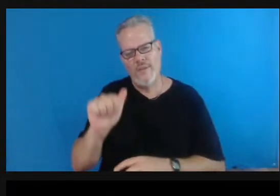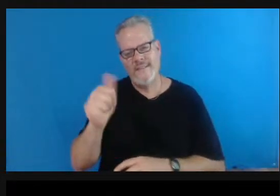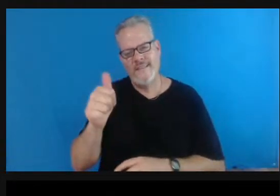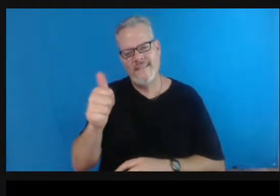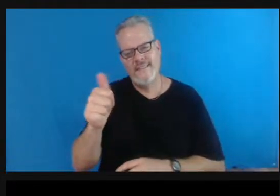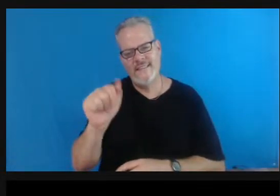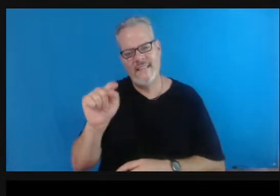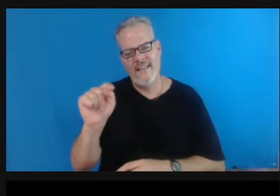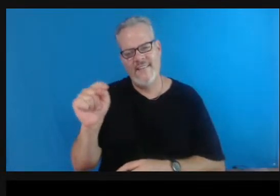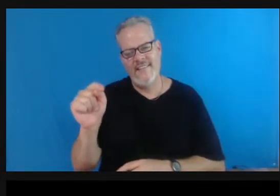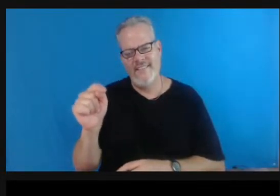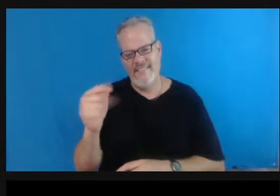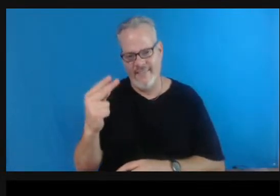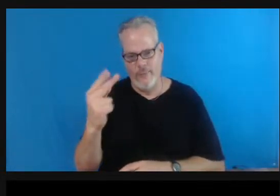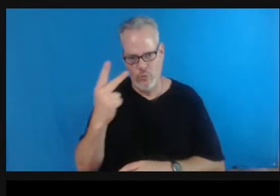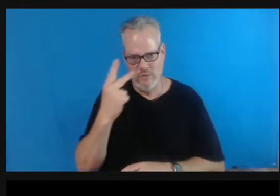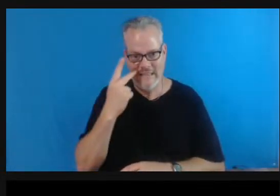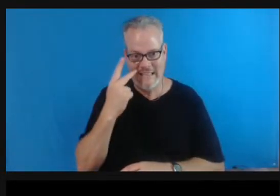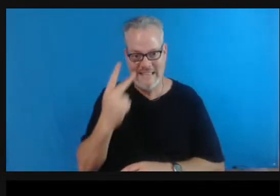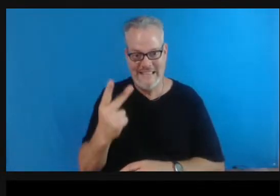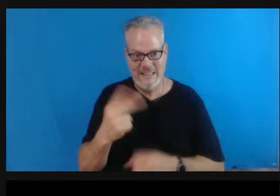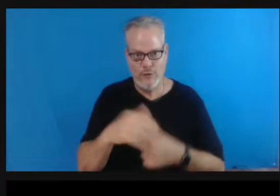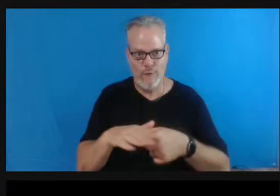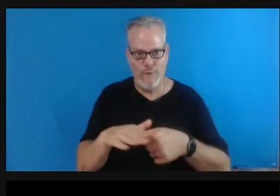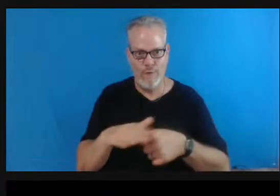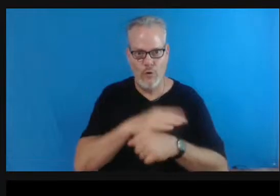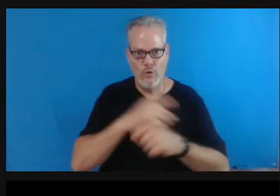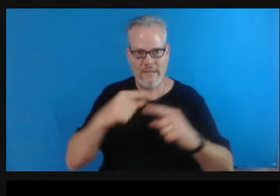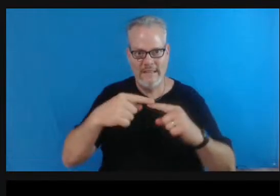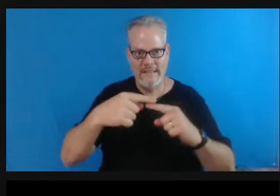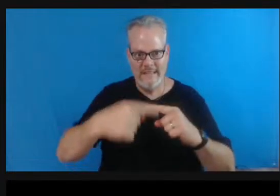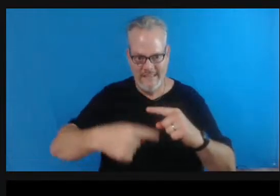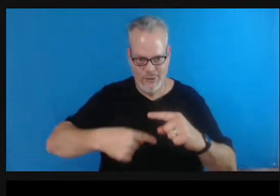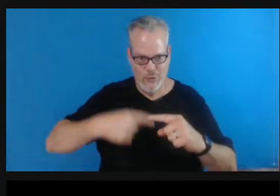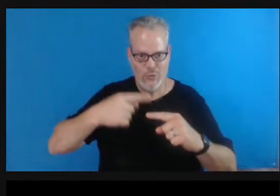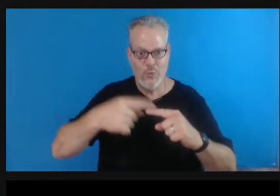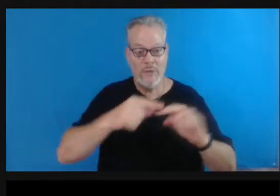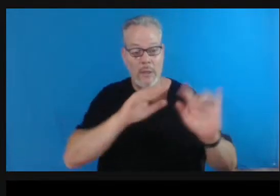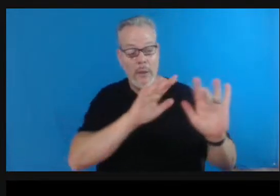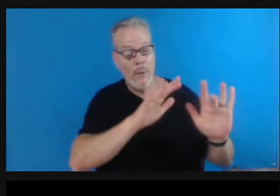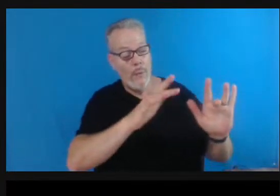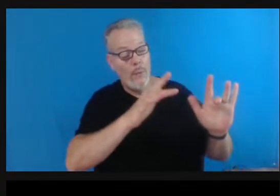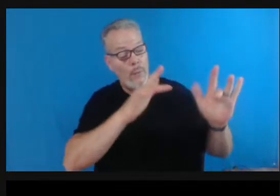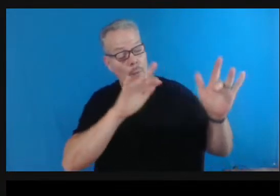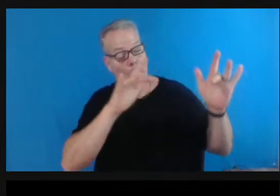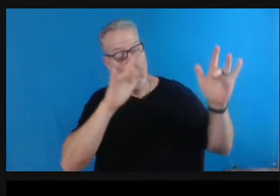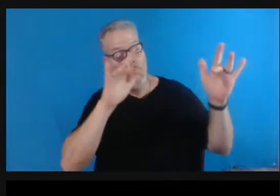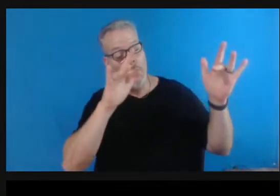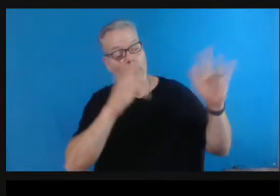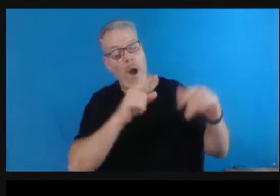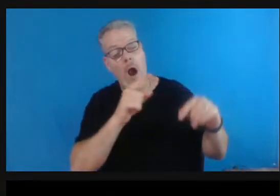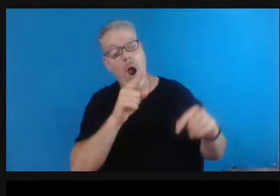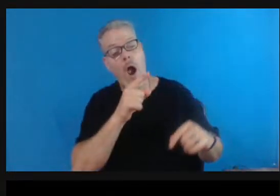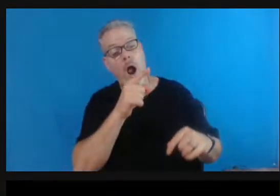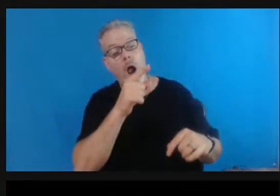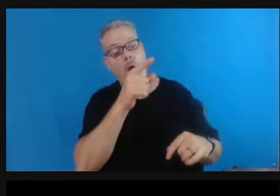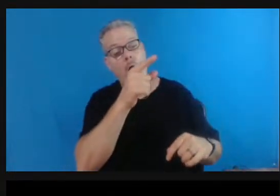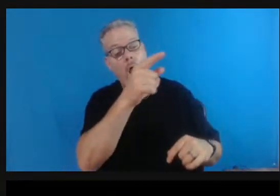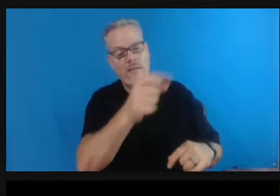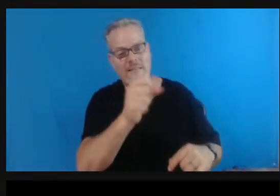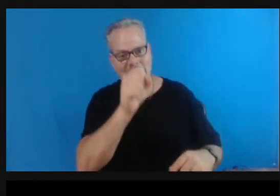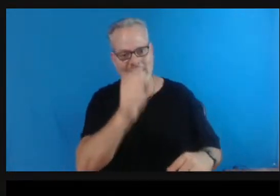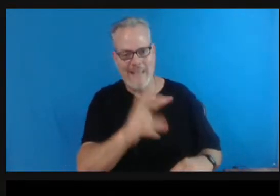and just see that full sequence. There is a glow of the vents off in the far distance to the southwest. We can